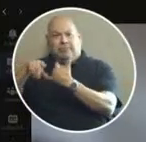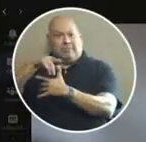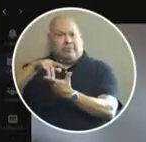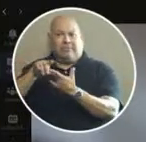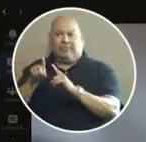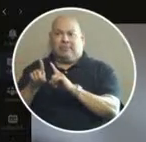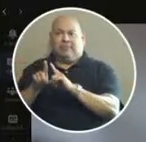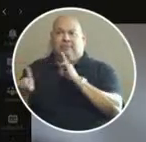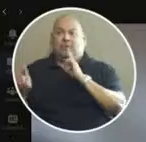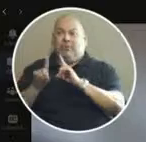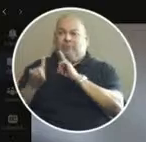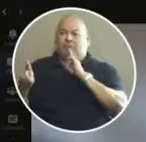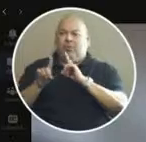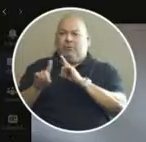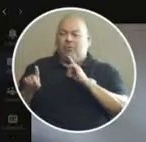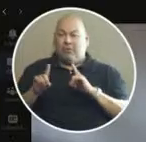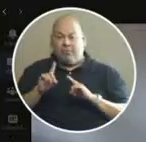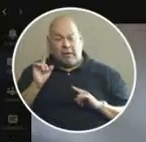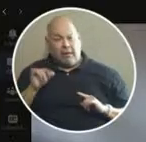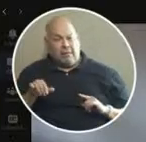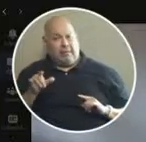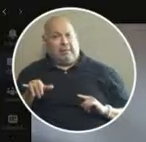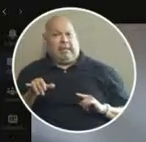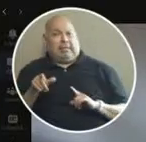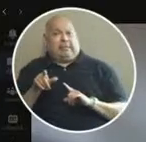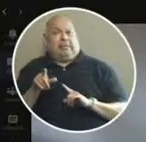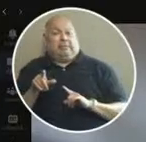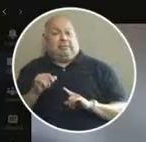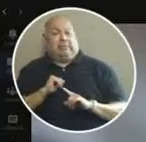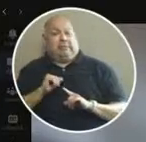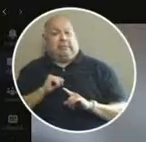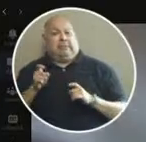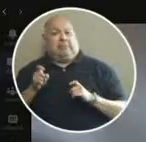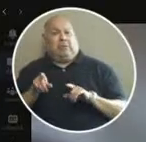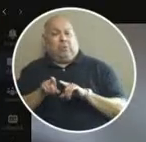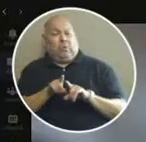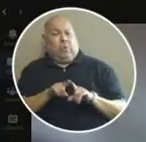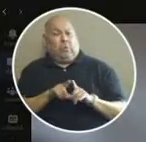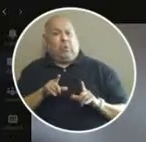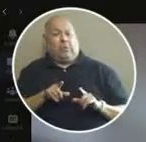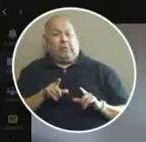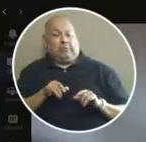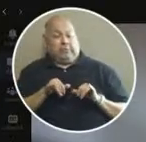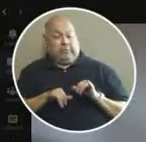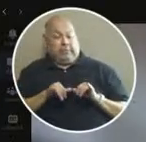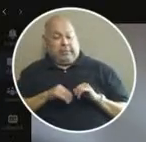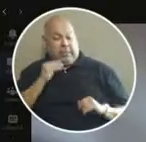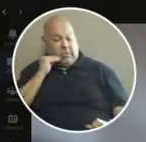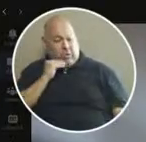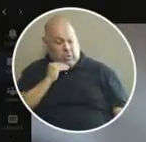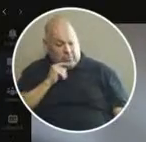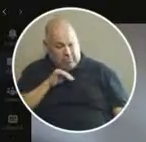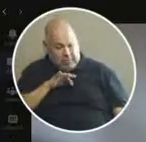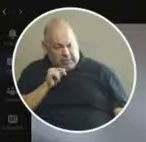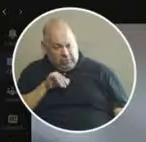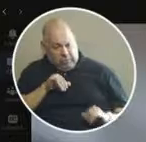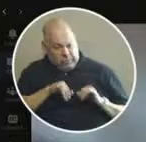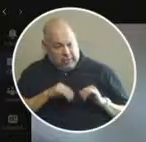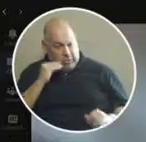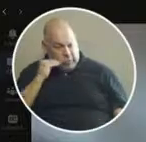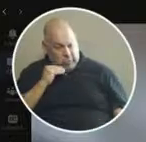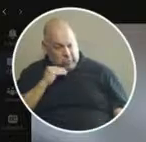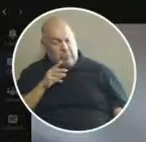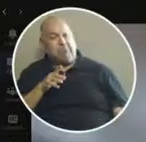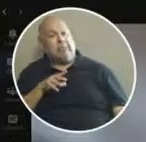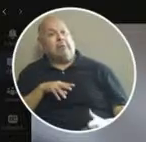from them. So I think the management itself, and then plus remember that it's a stay at home. So if it's stay at home, that